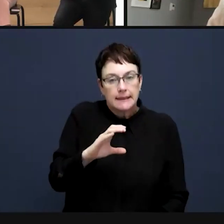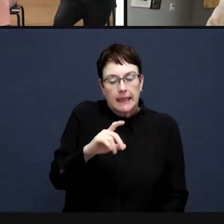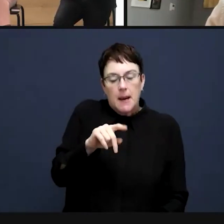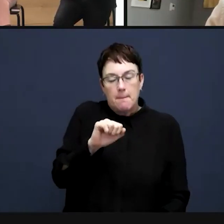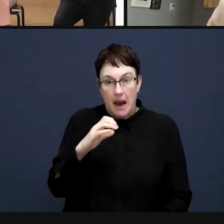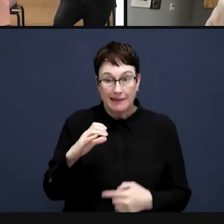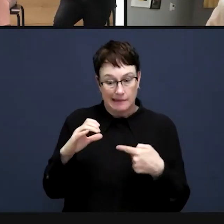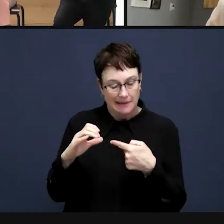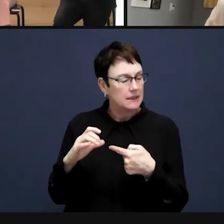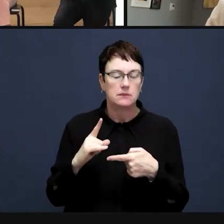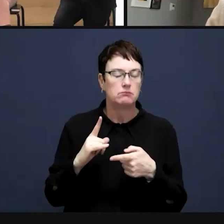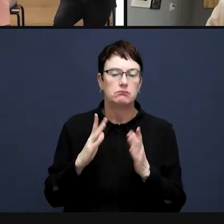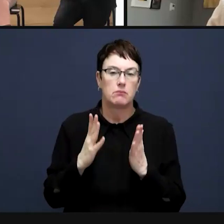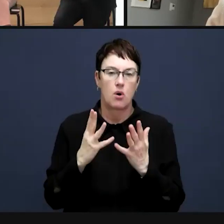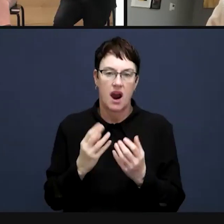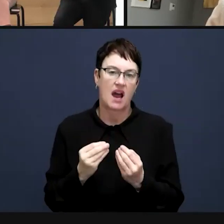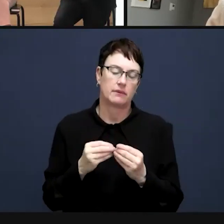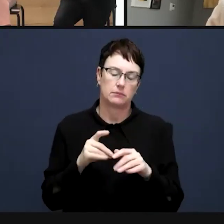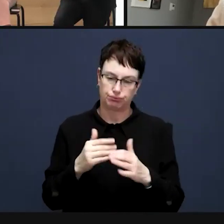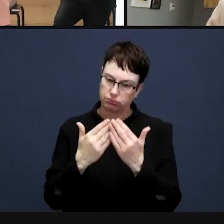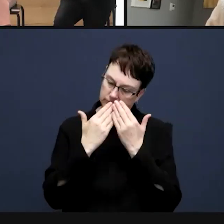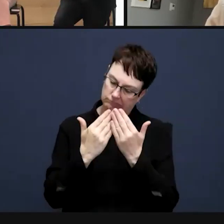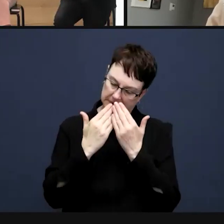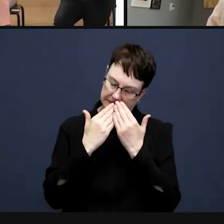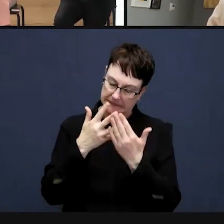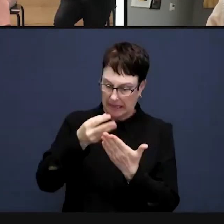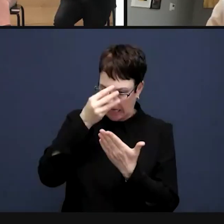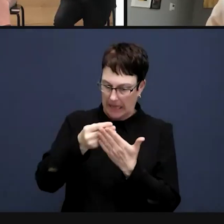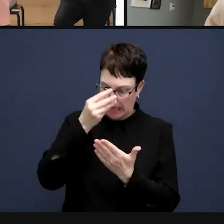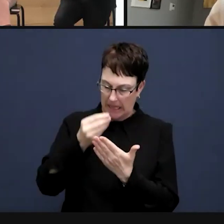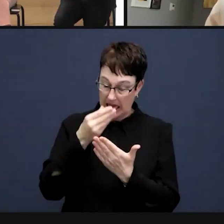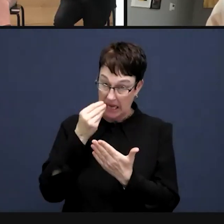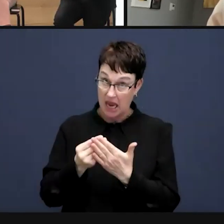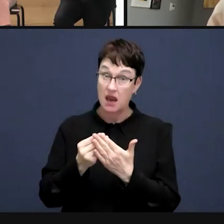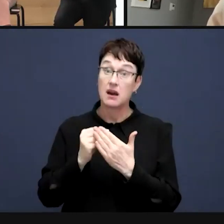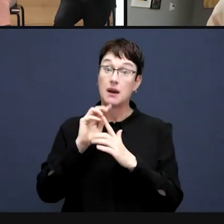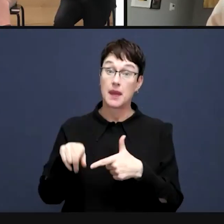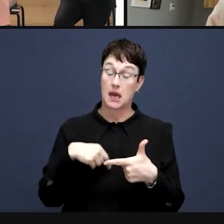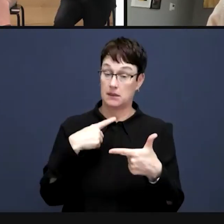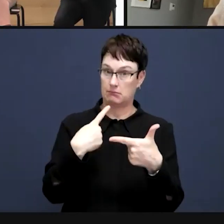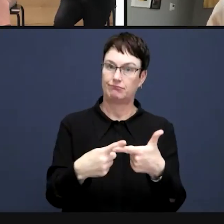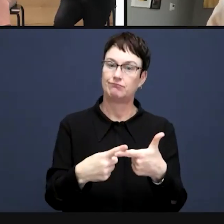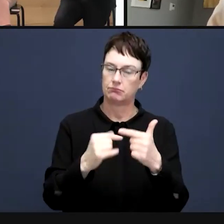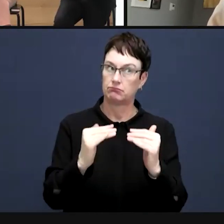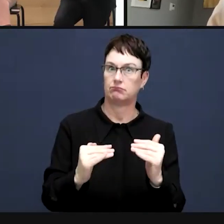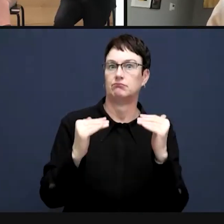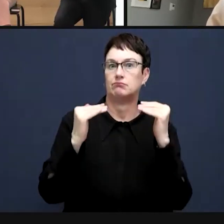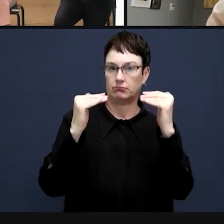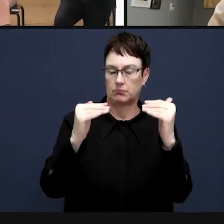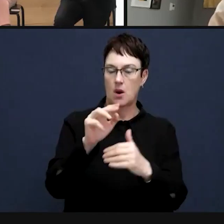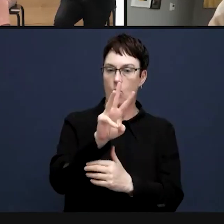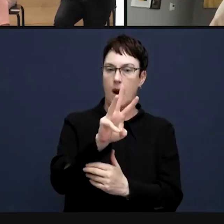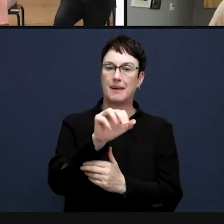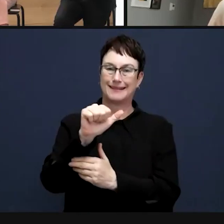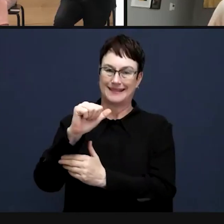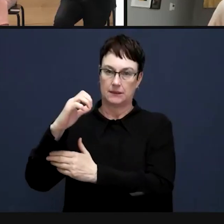really is that for the WAS, you need to prove that you've been working hands-on on accessibility for at least 3 years.